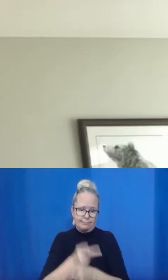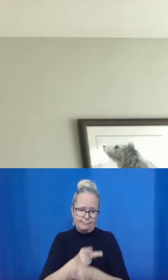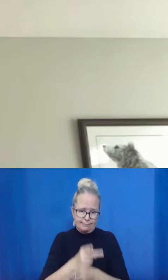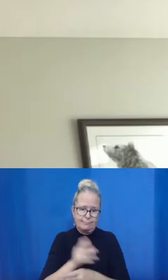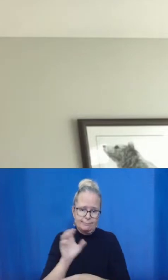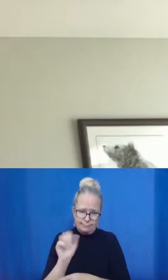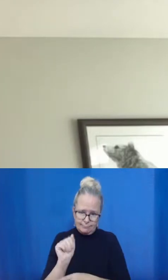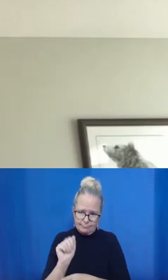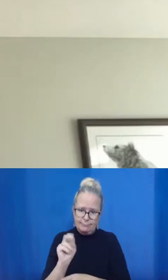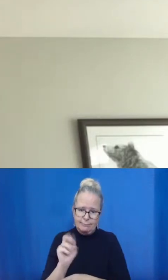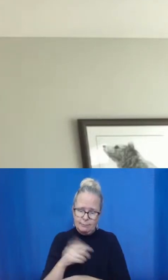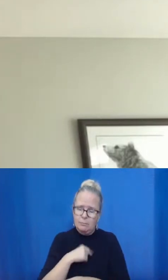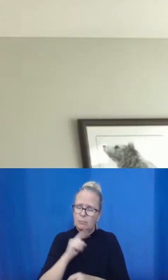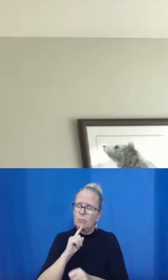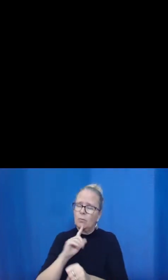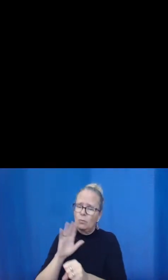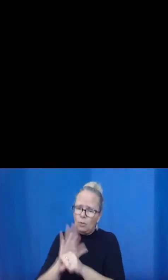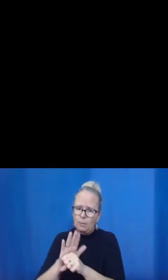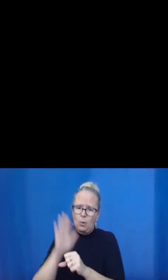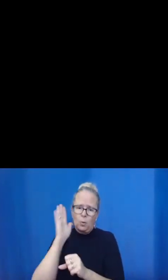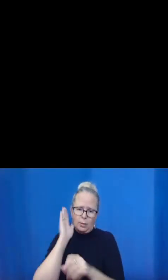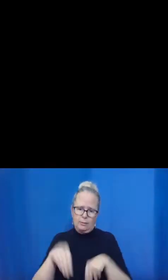very exciting stuff happening there. And